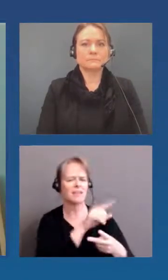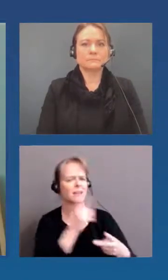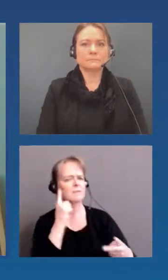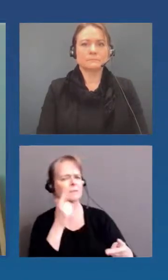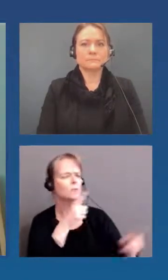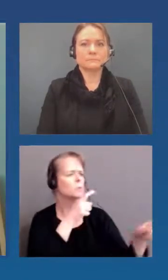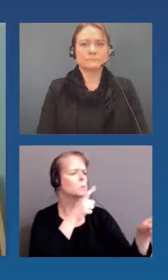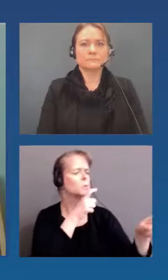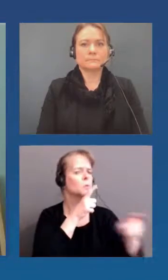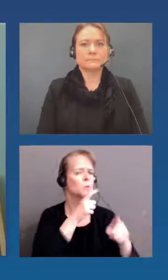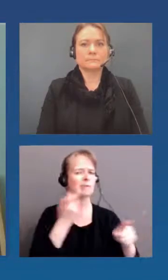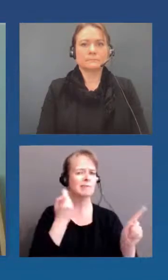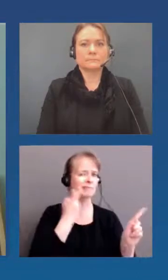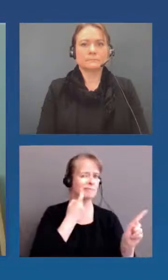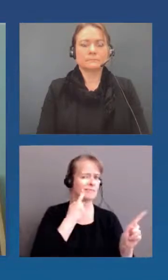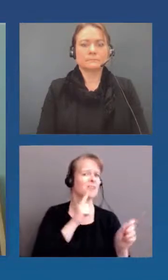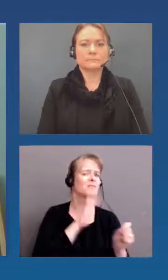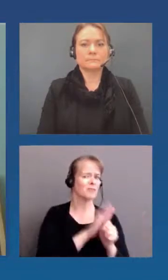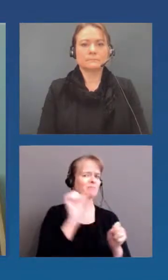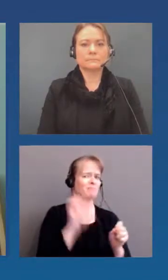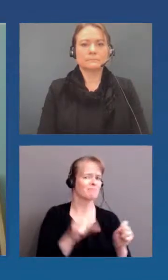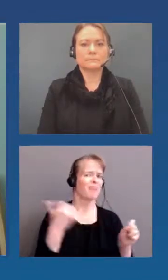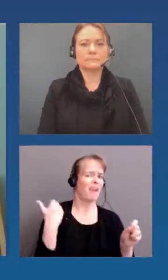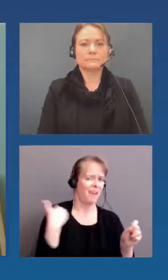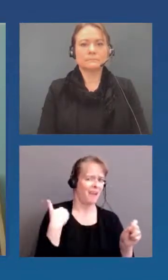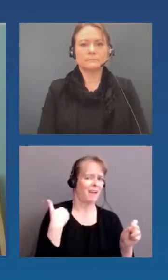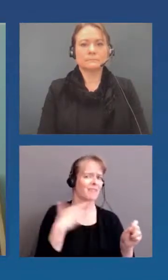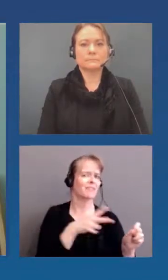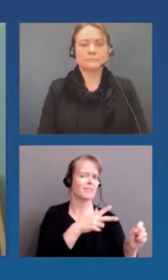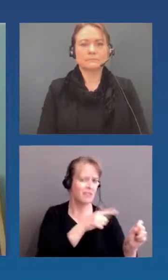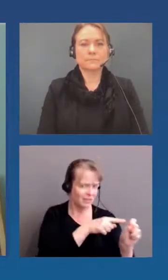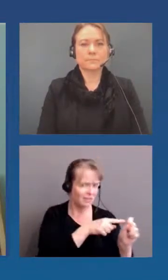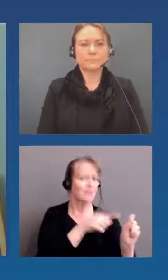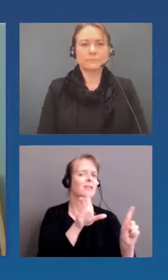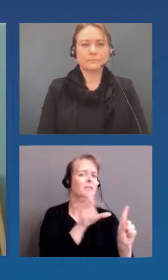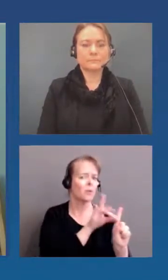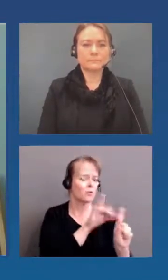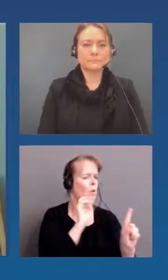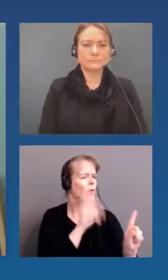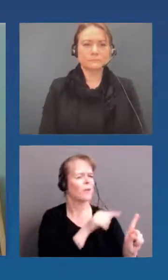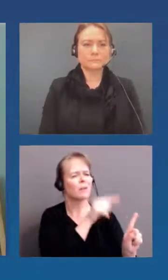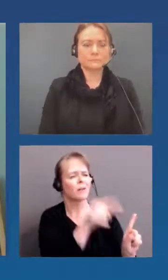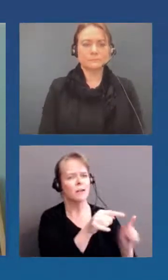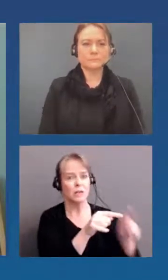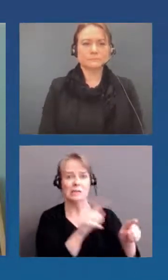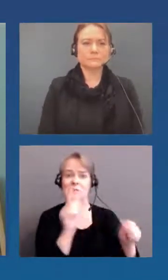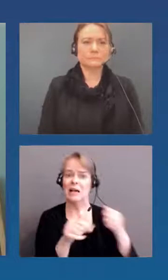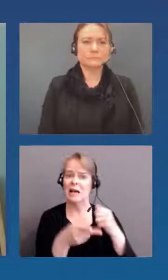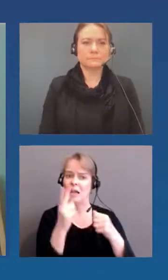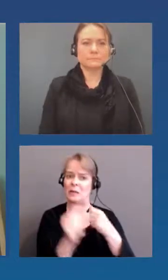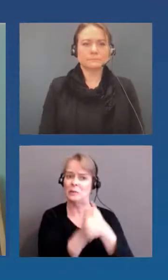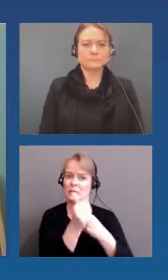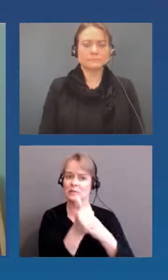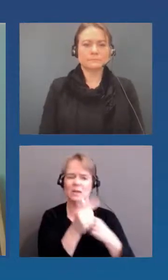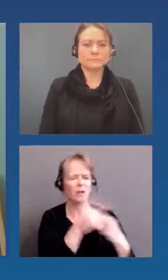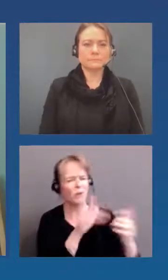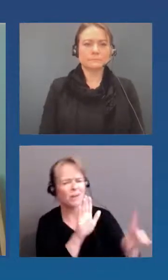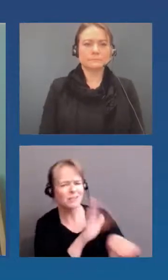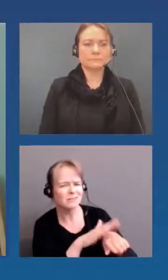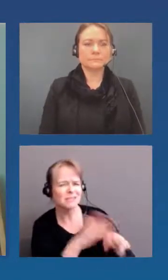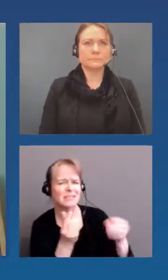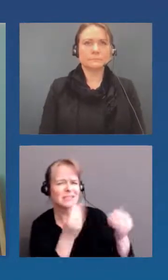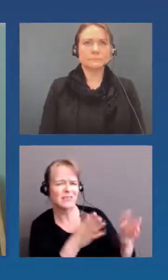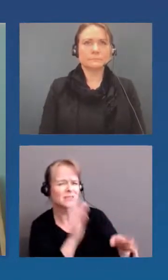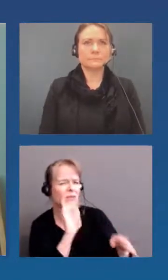of a confirmed case to provide them with information based on their individual level of risk. The first objective